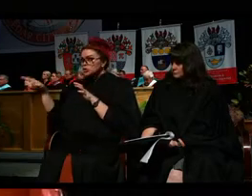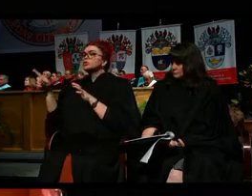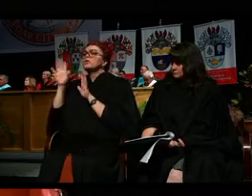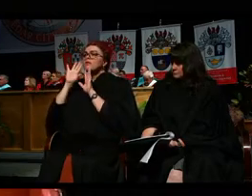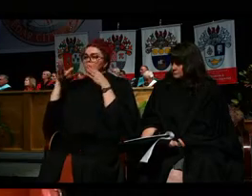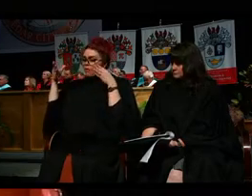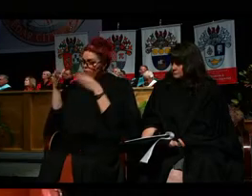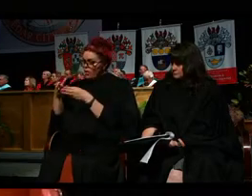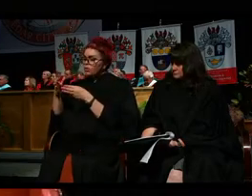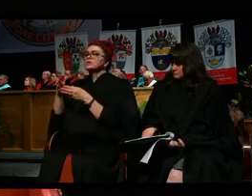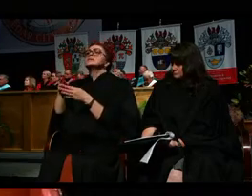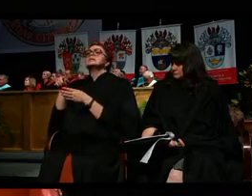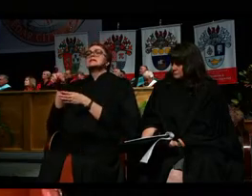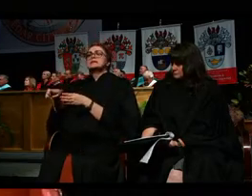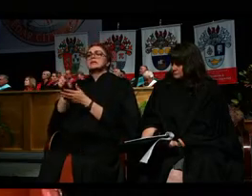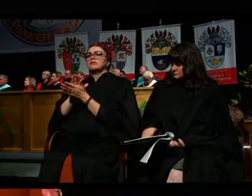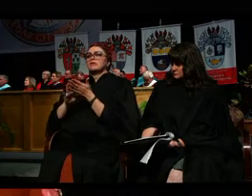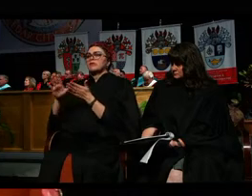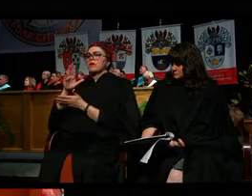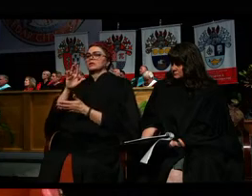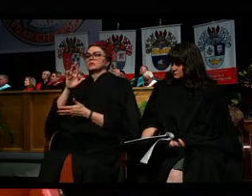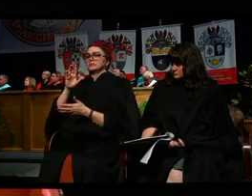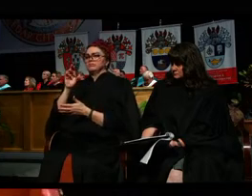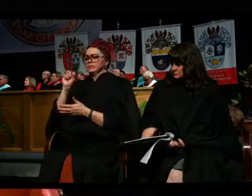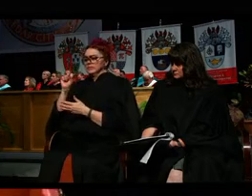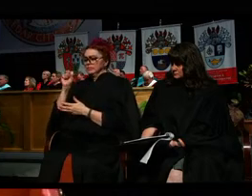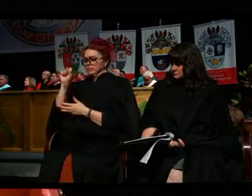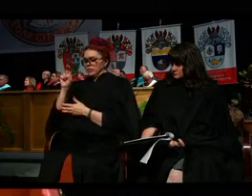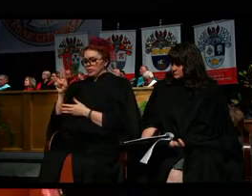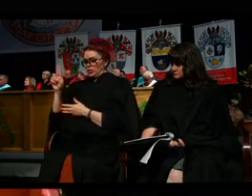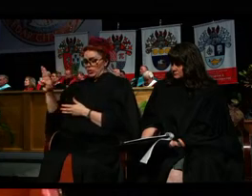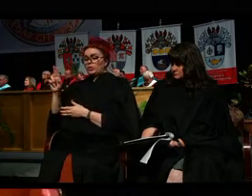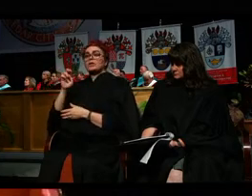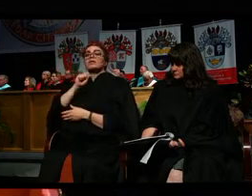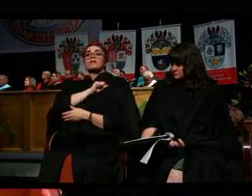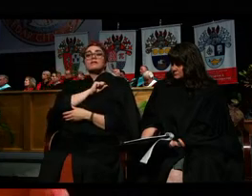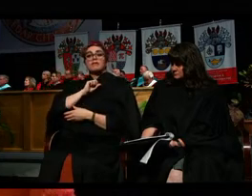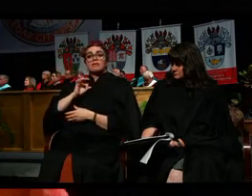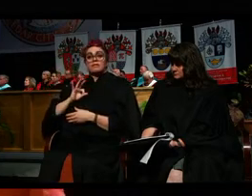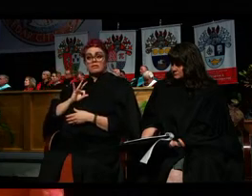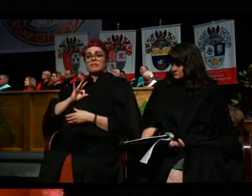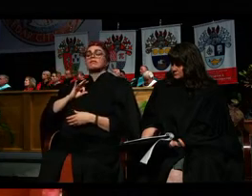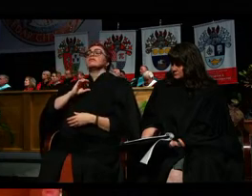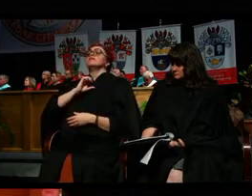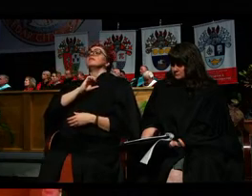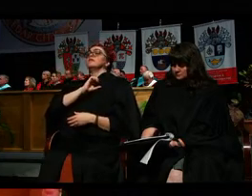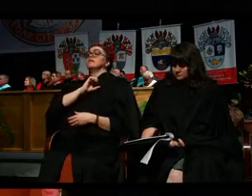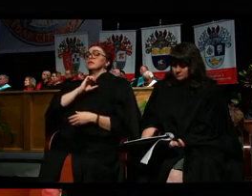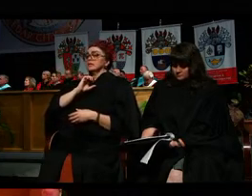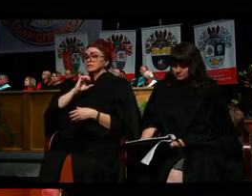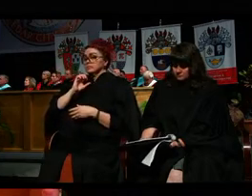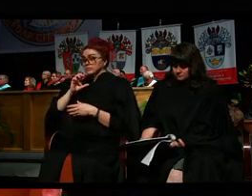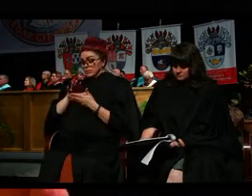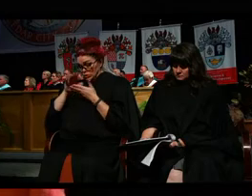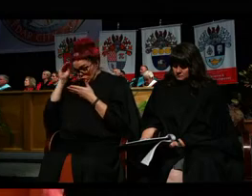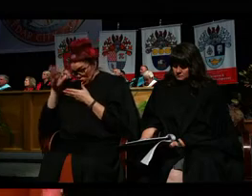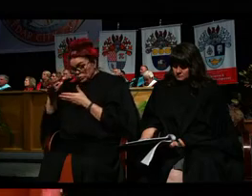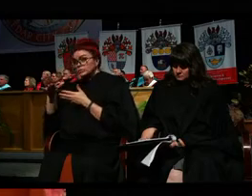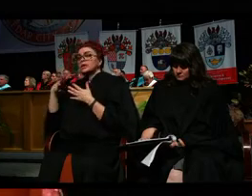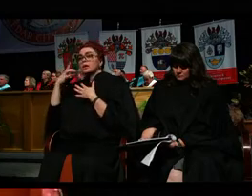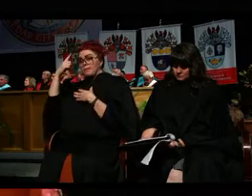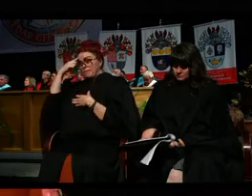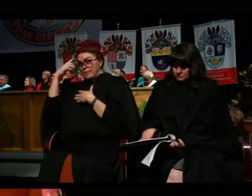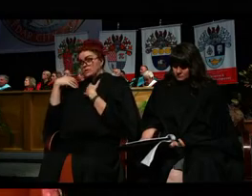Utah University faculty, staff, students, mental health resources, and